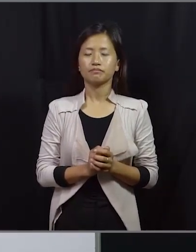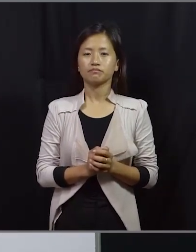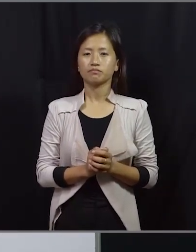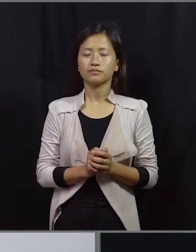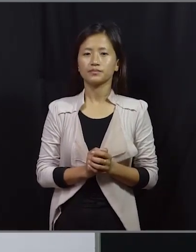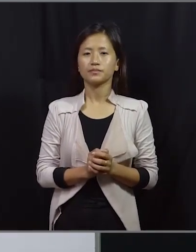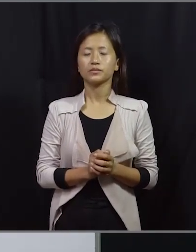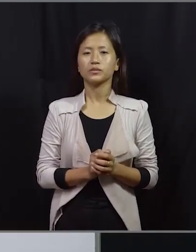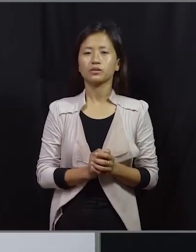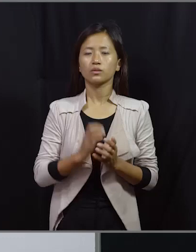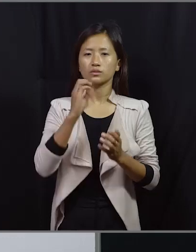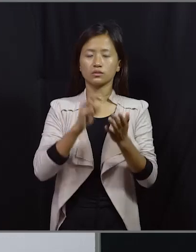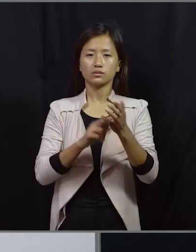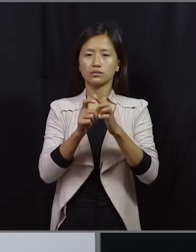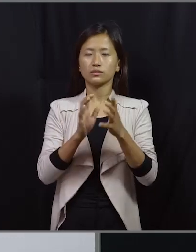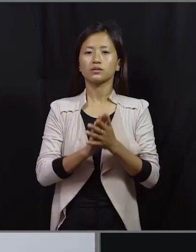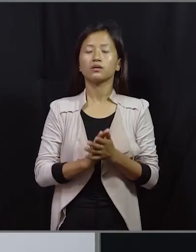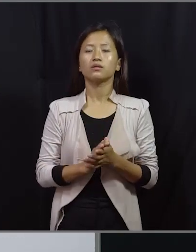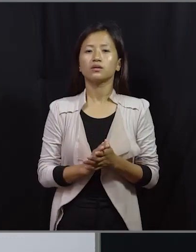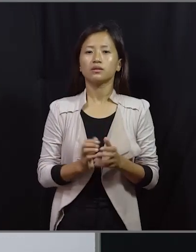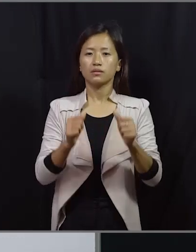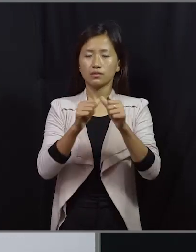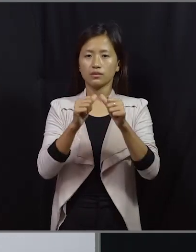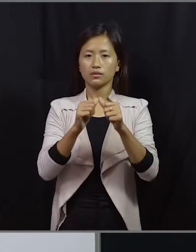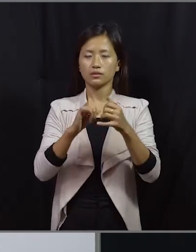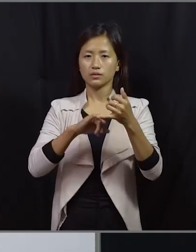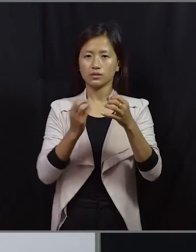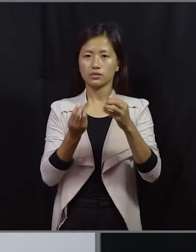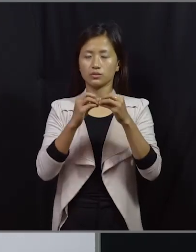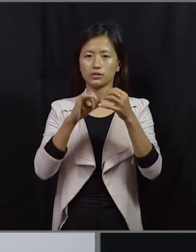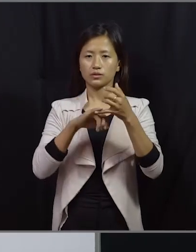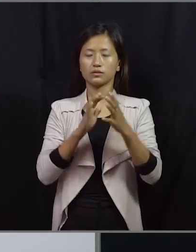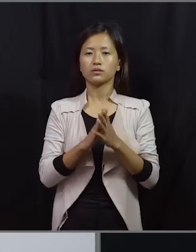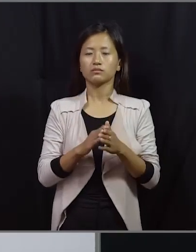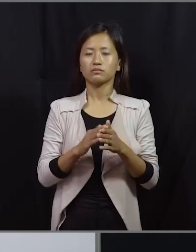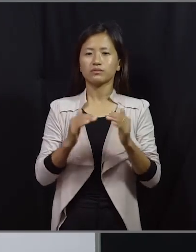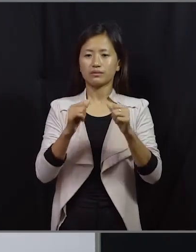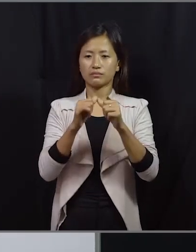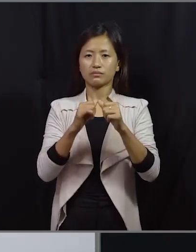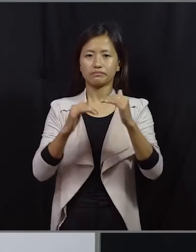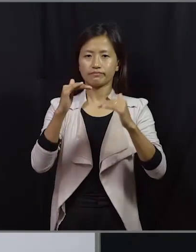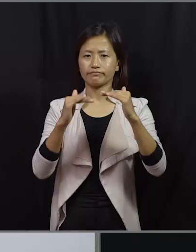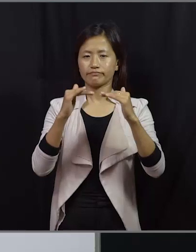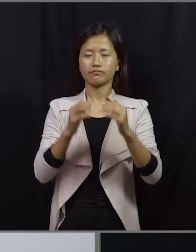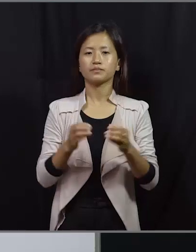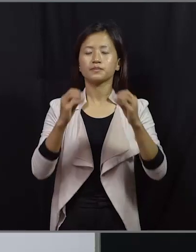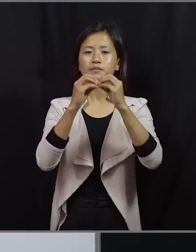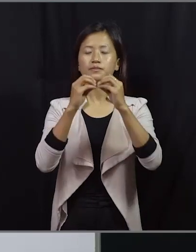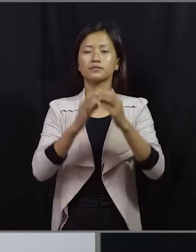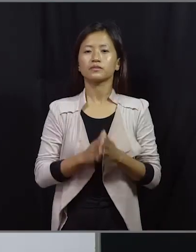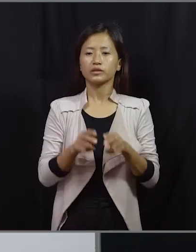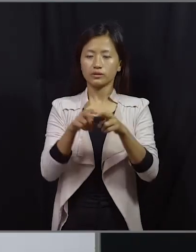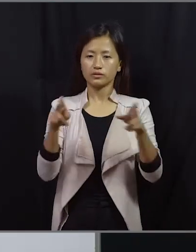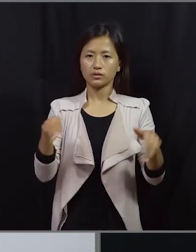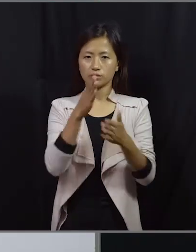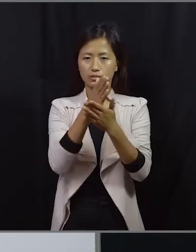Okay, what is the condition for being a proper set? A is a subset of B, but A is not equal to B. And what is the difference between these